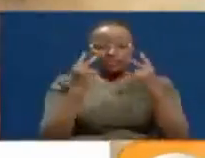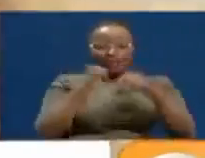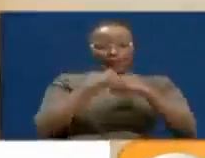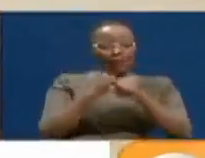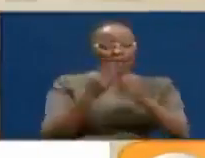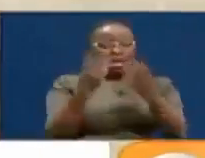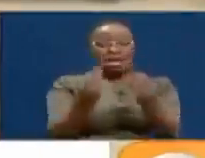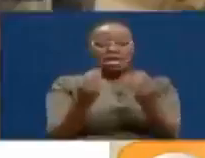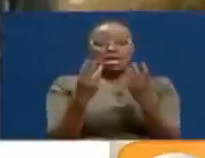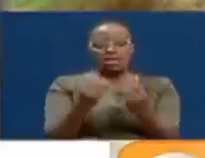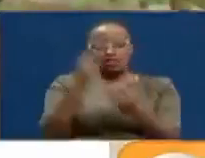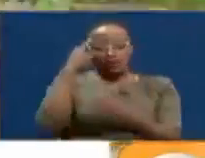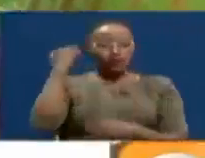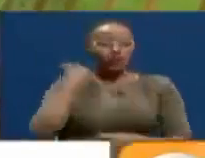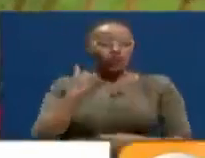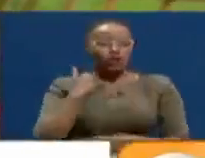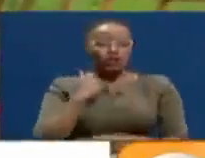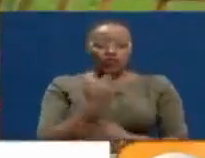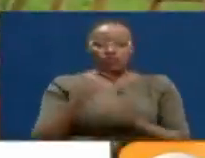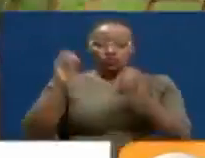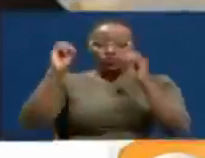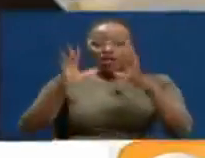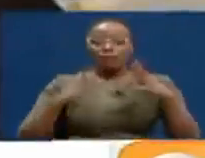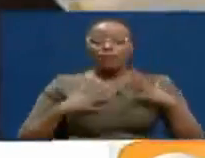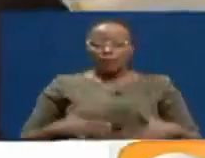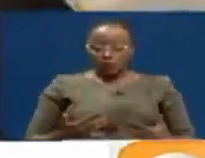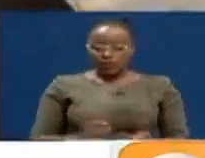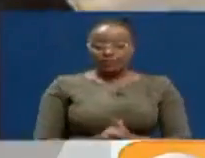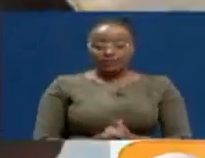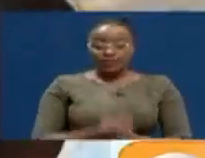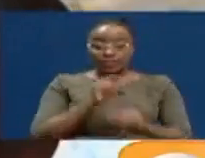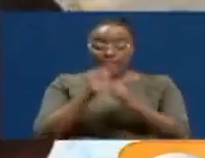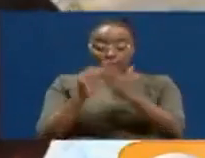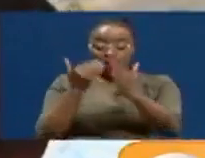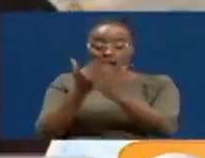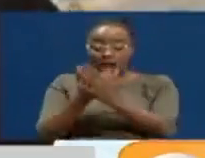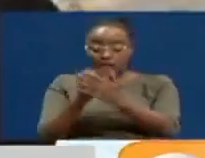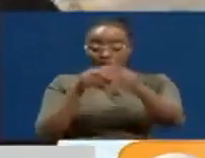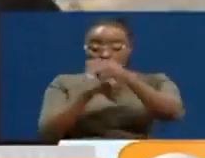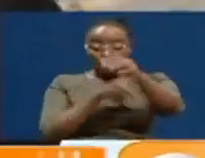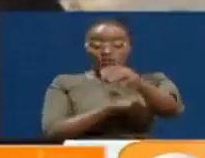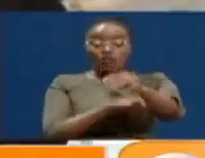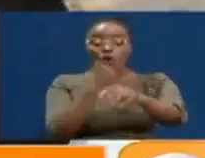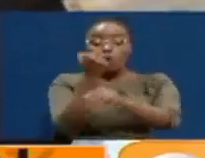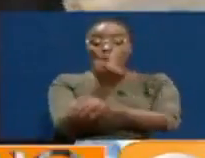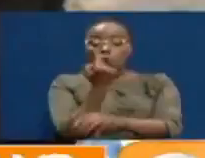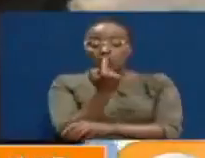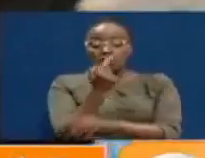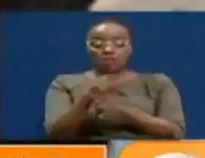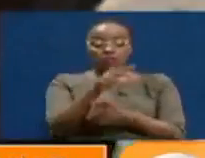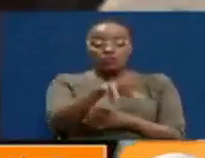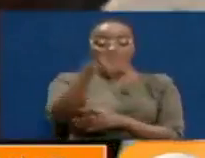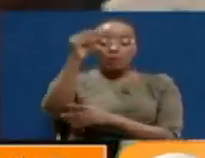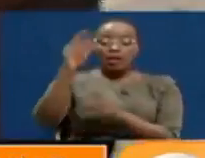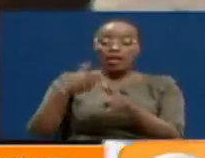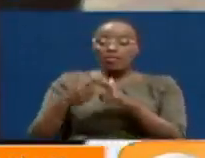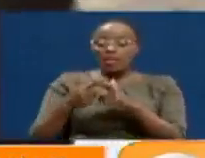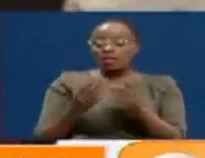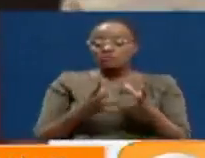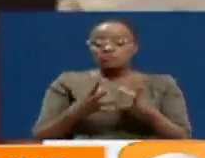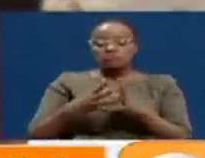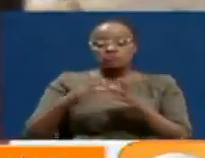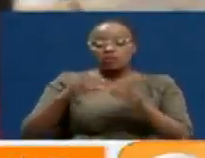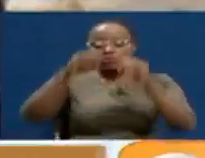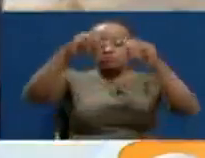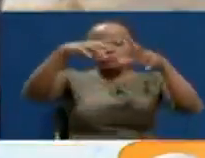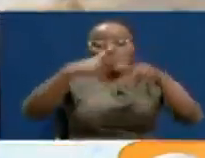work easy for criminals to dump bodies. Na akifika tu kwa bridge ni kutoa mzigo na kuachilia yeye na